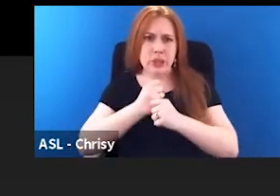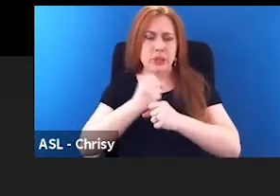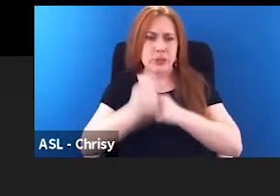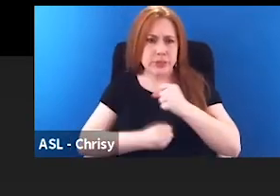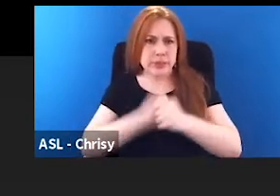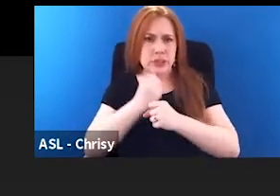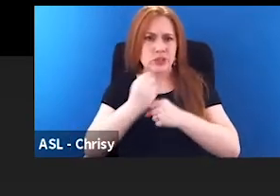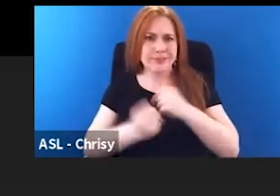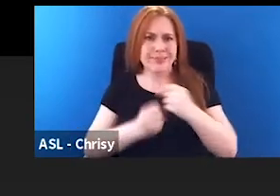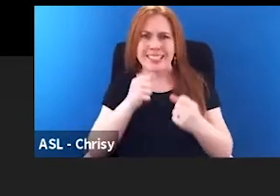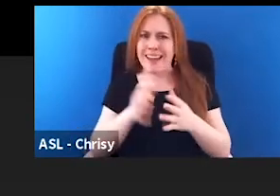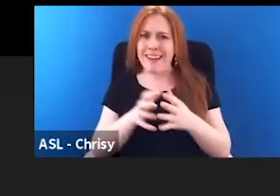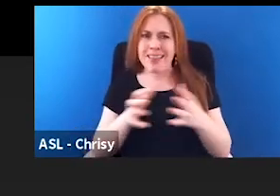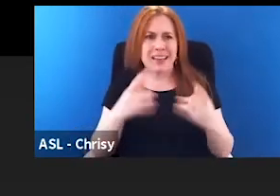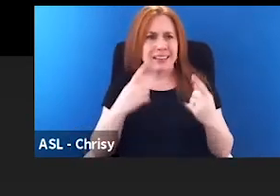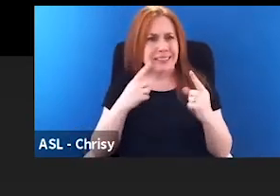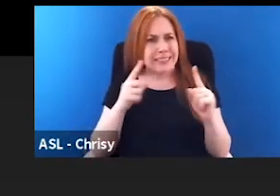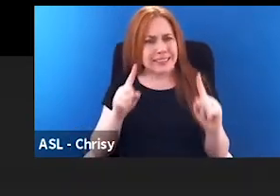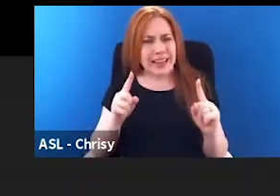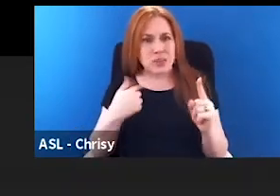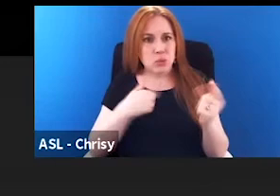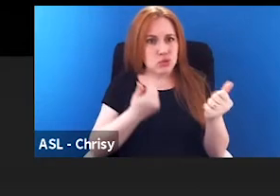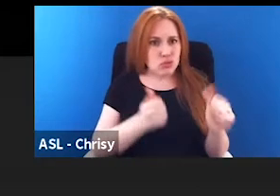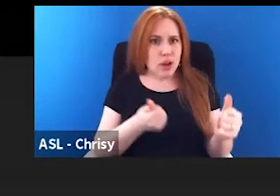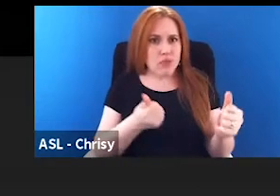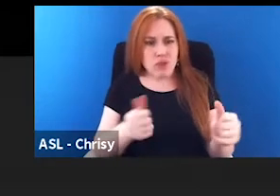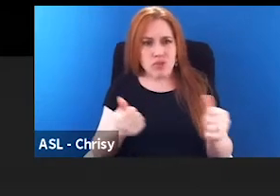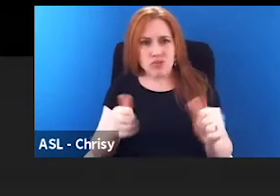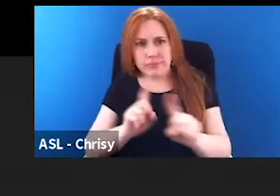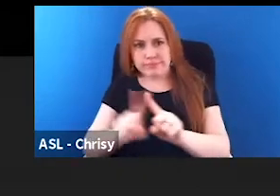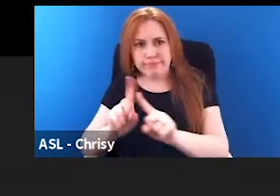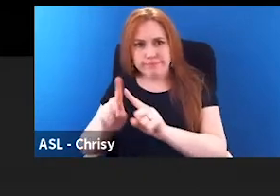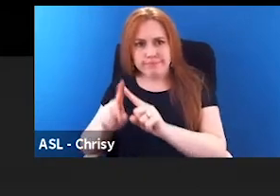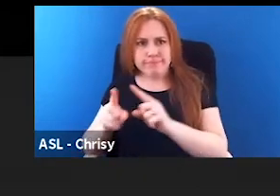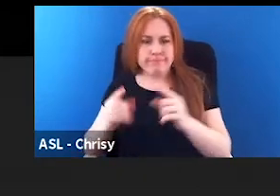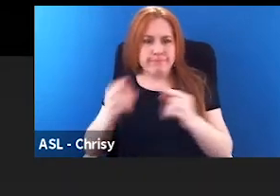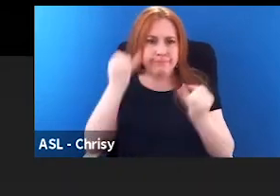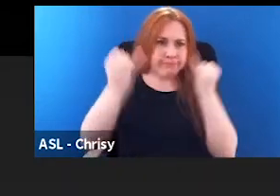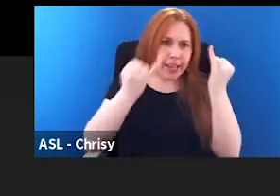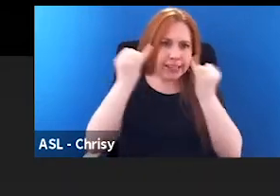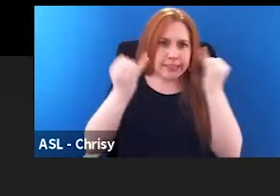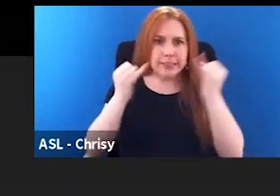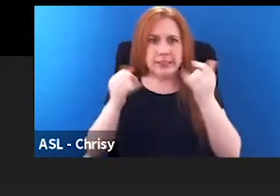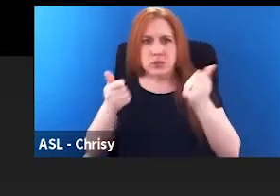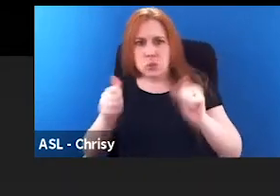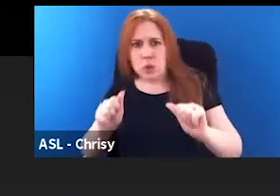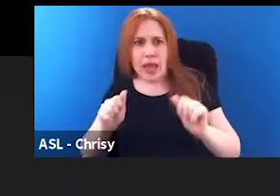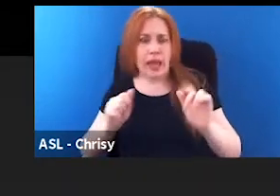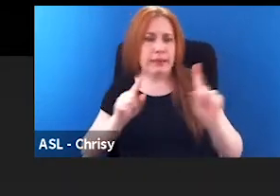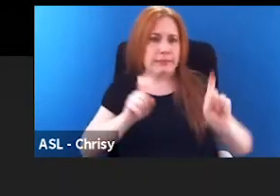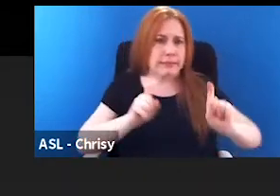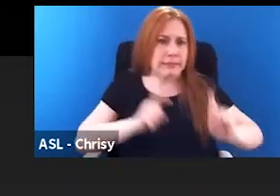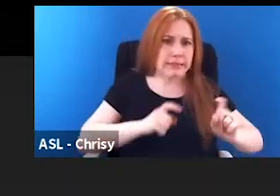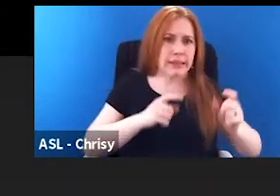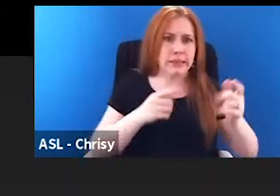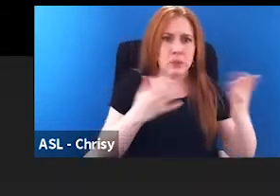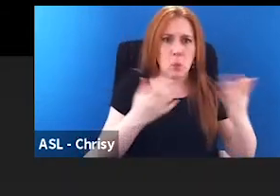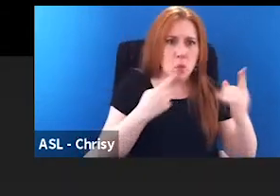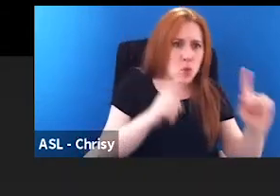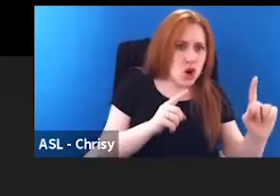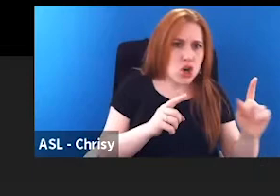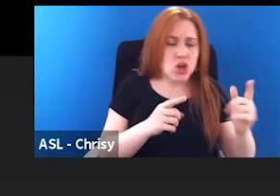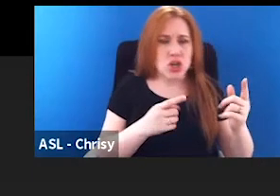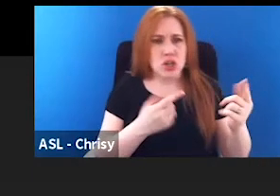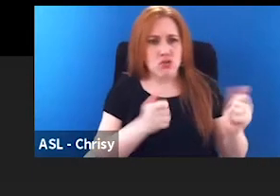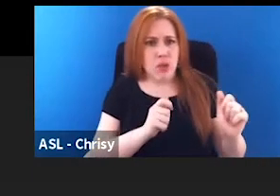whole lot of success. We've tried things, different things, thrown spaghetti at a wall, seeing what stick, tried to get more pointed about